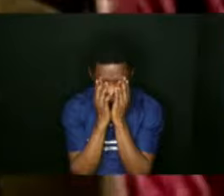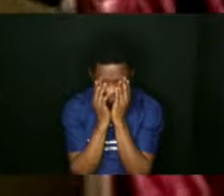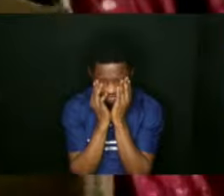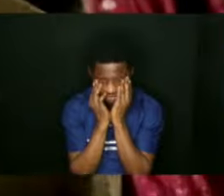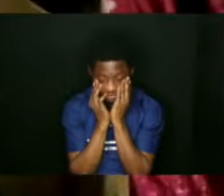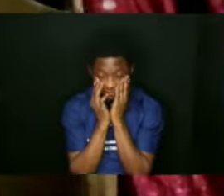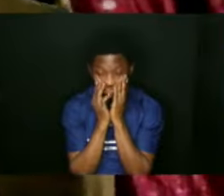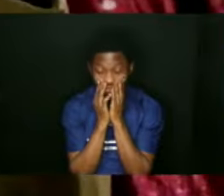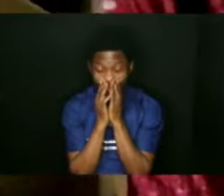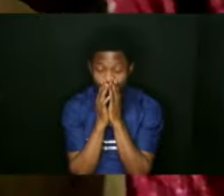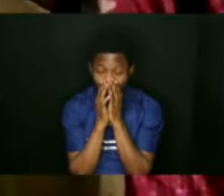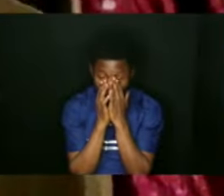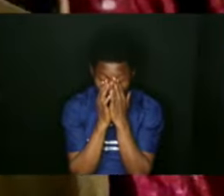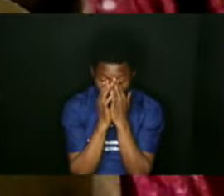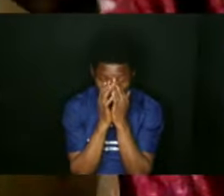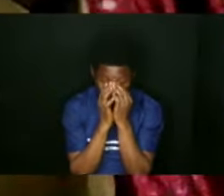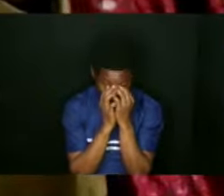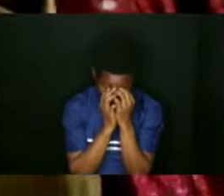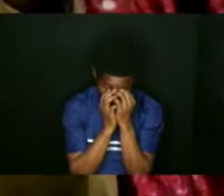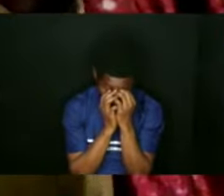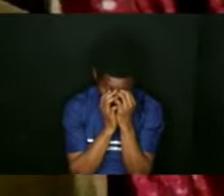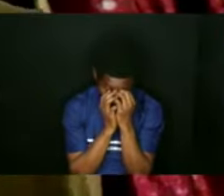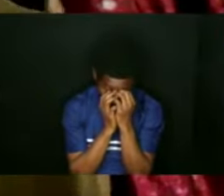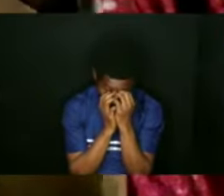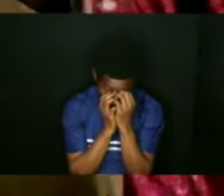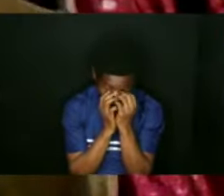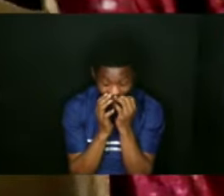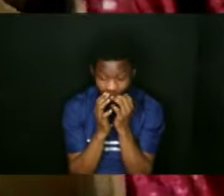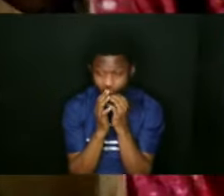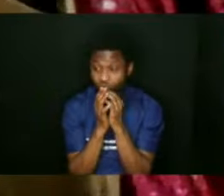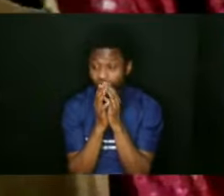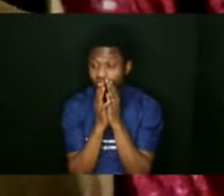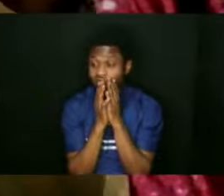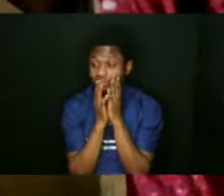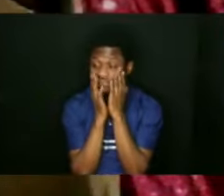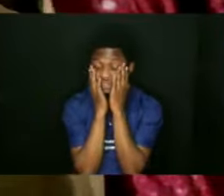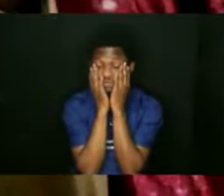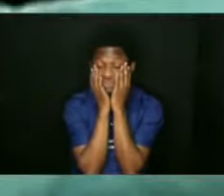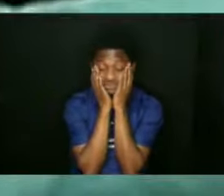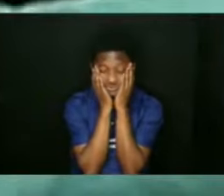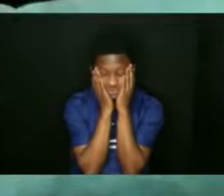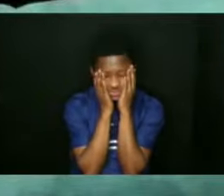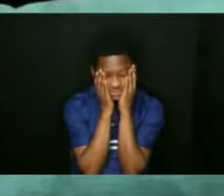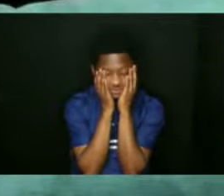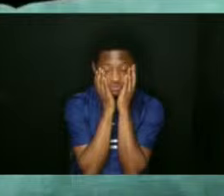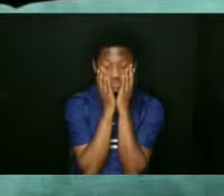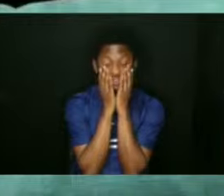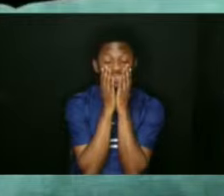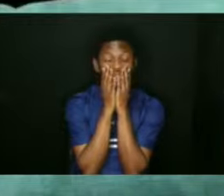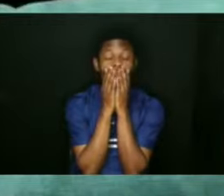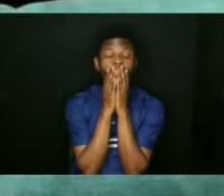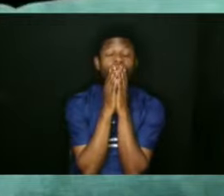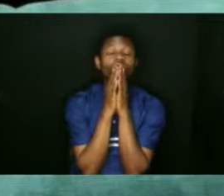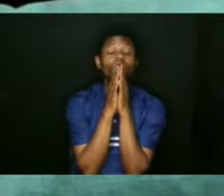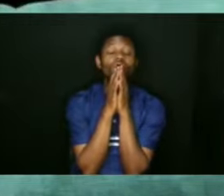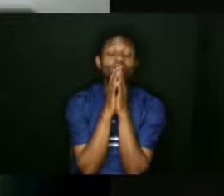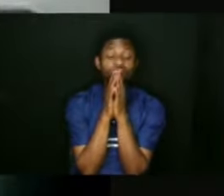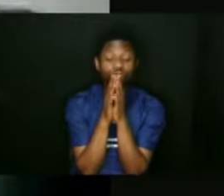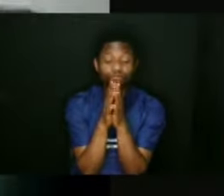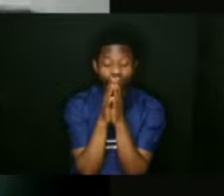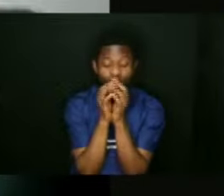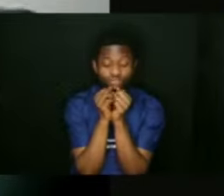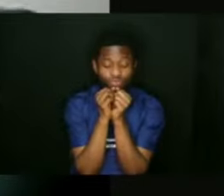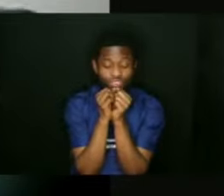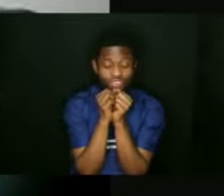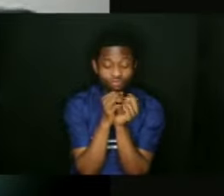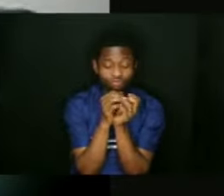God. In the mighty name of Jesus, oh, may your hand be upon us as we move to transform our